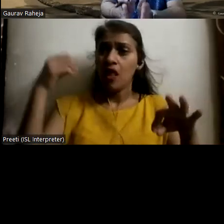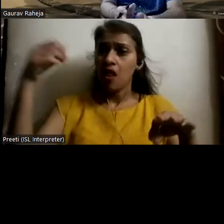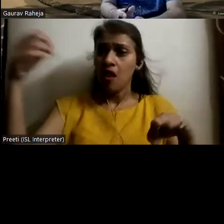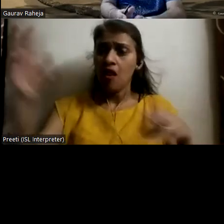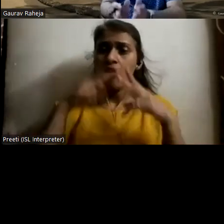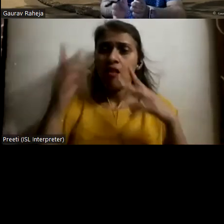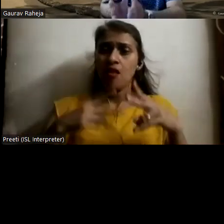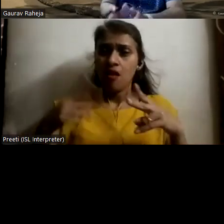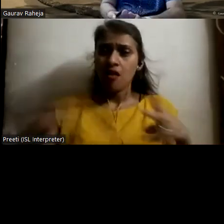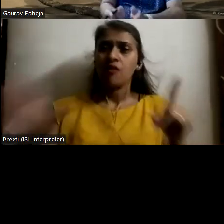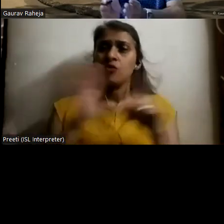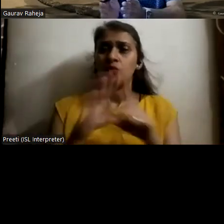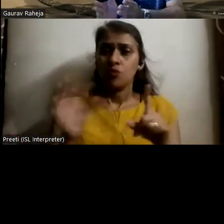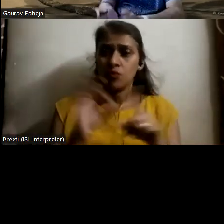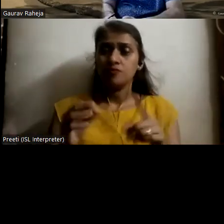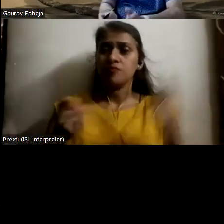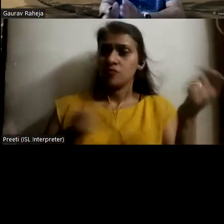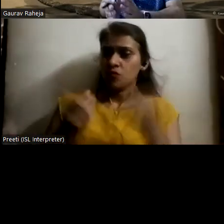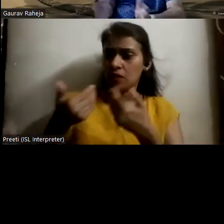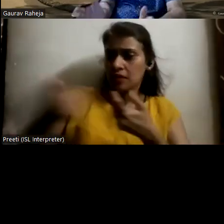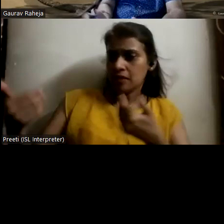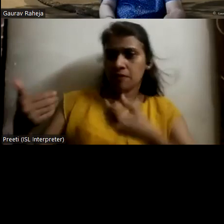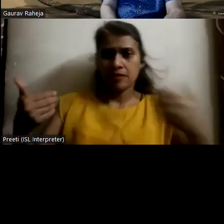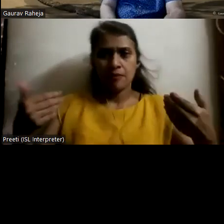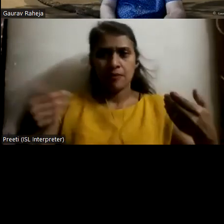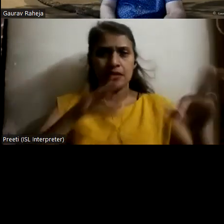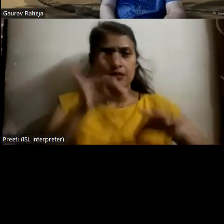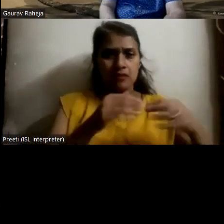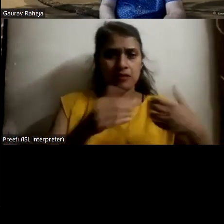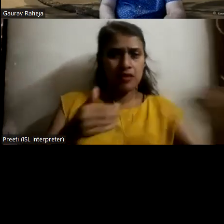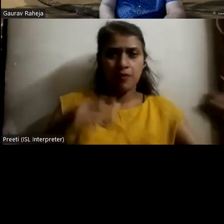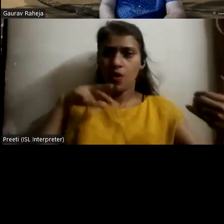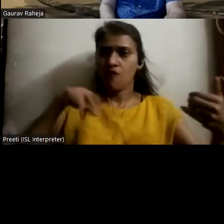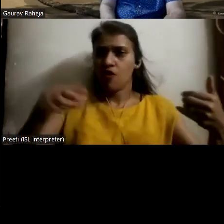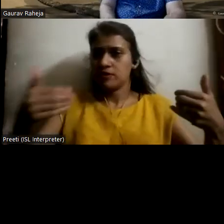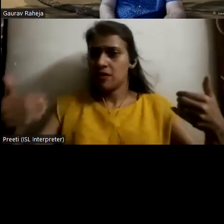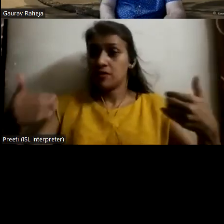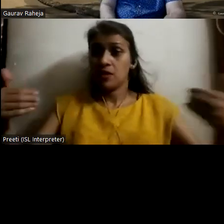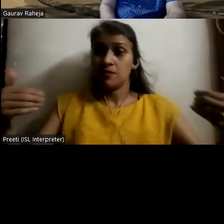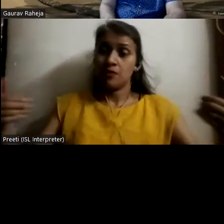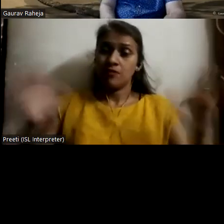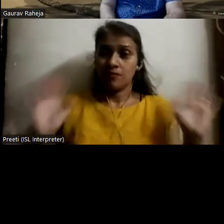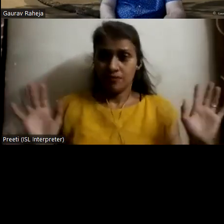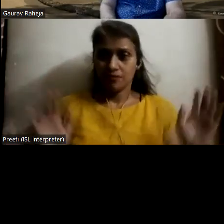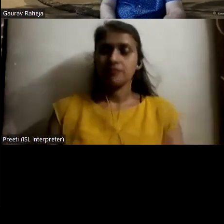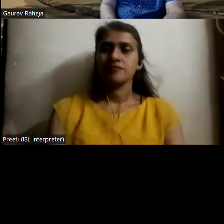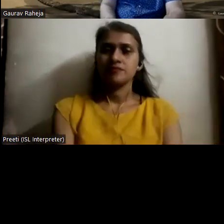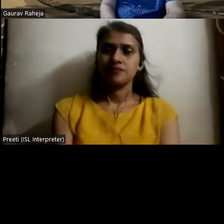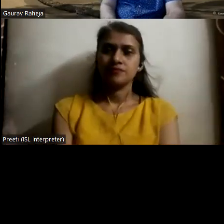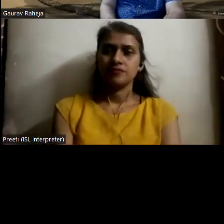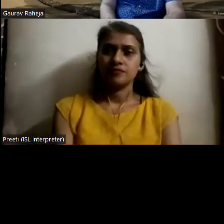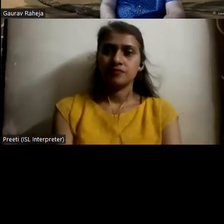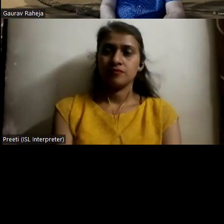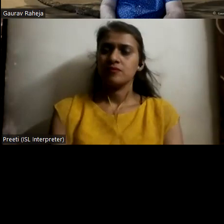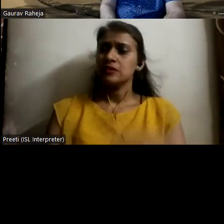segregated pedestrians, vehicles, buses with everyone. But what happened? The traffic